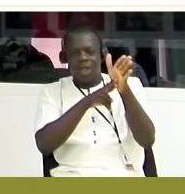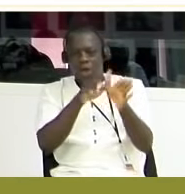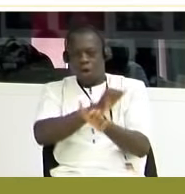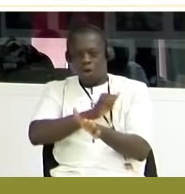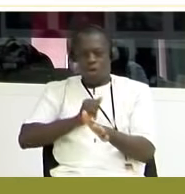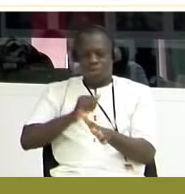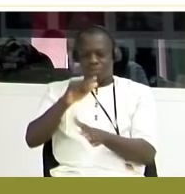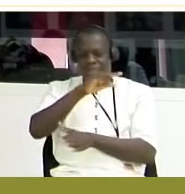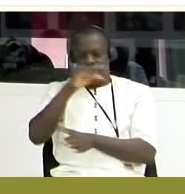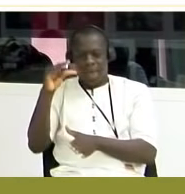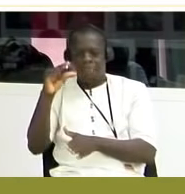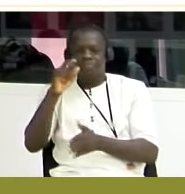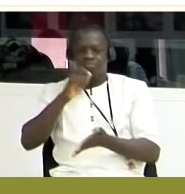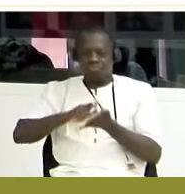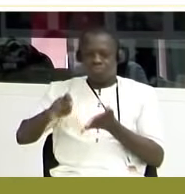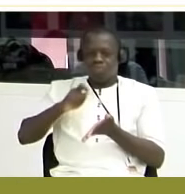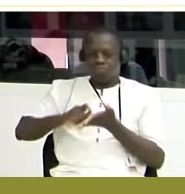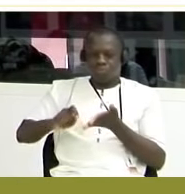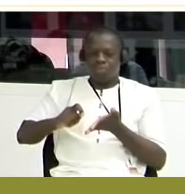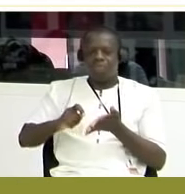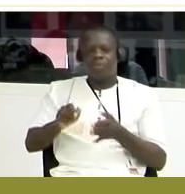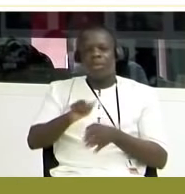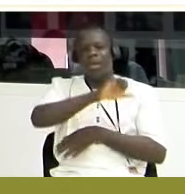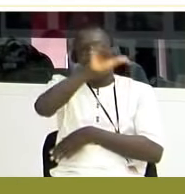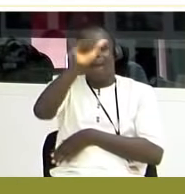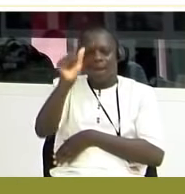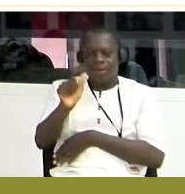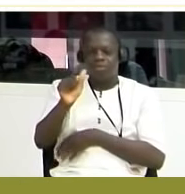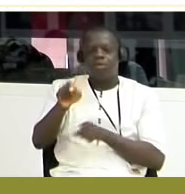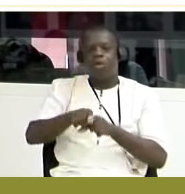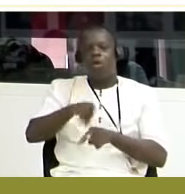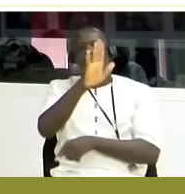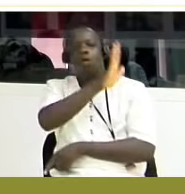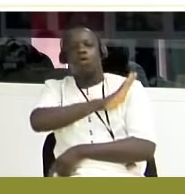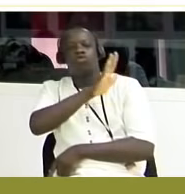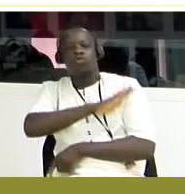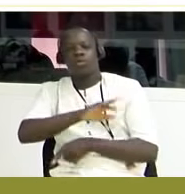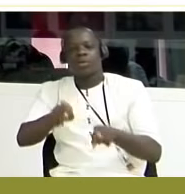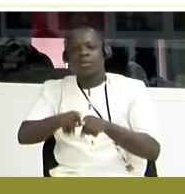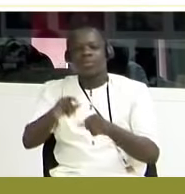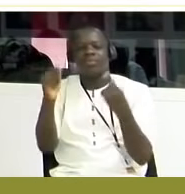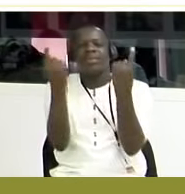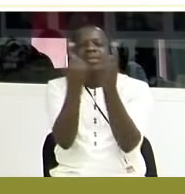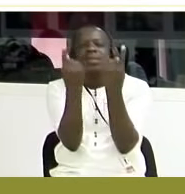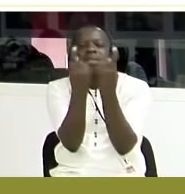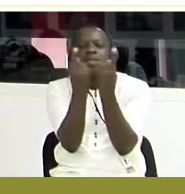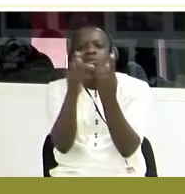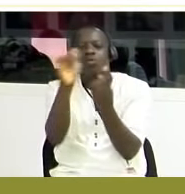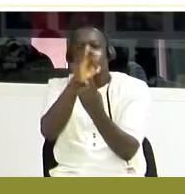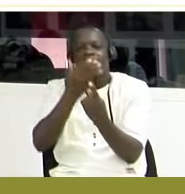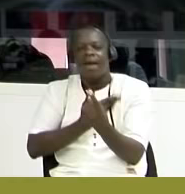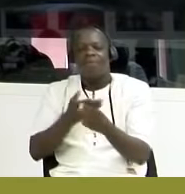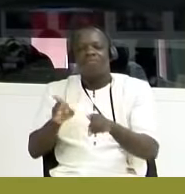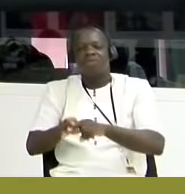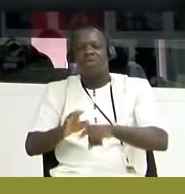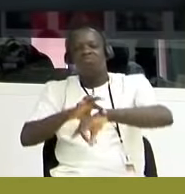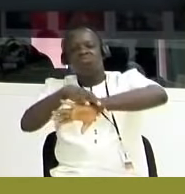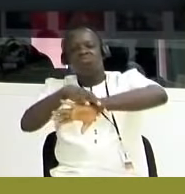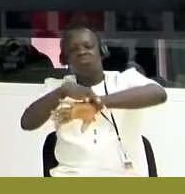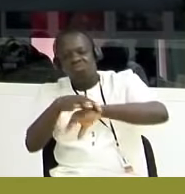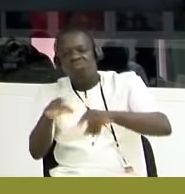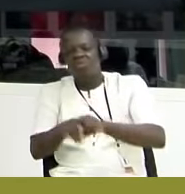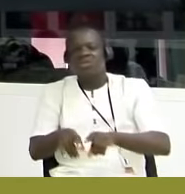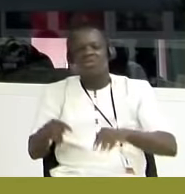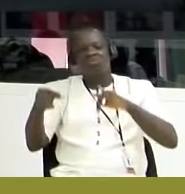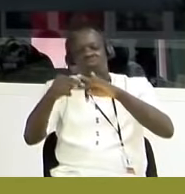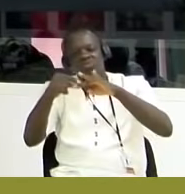our name, and also kept our belongings, watches, bangles, or if you have money